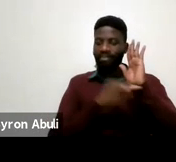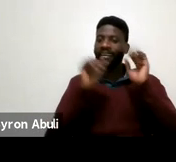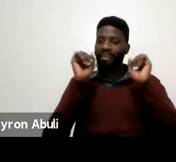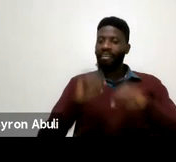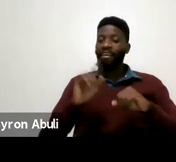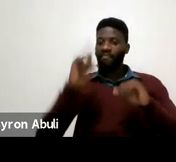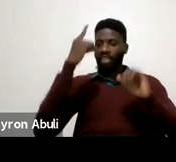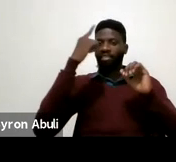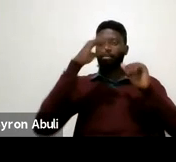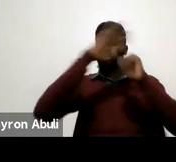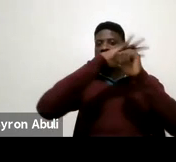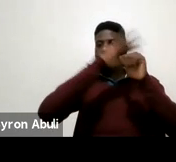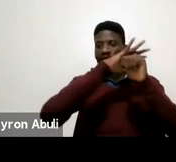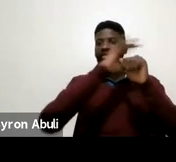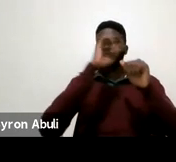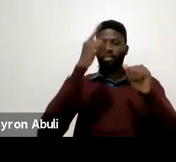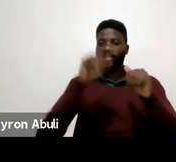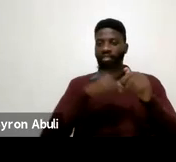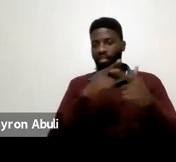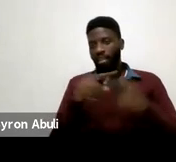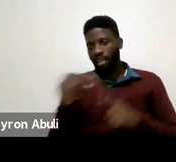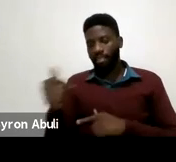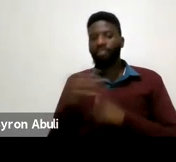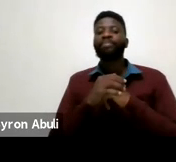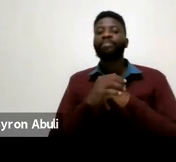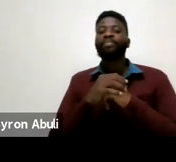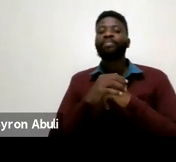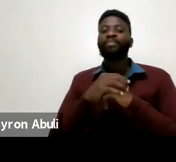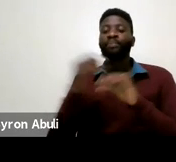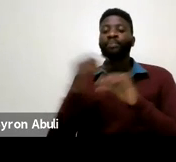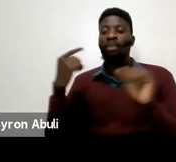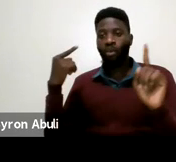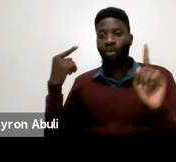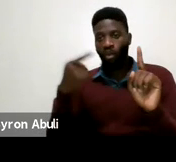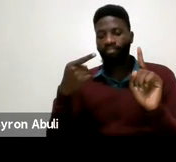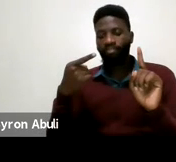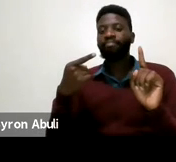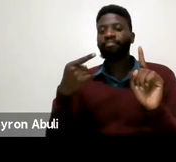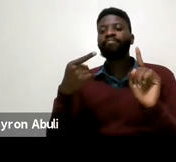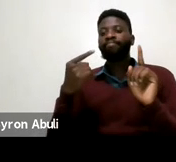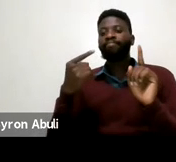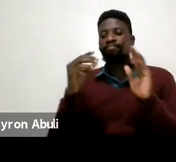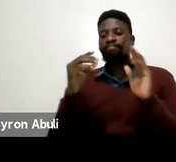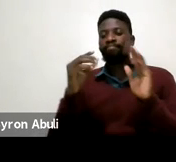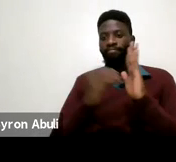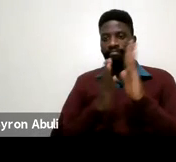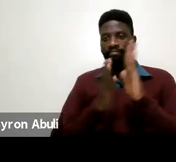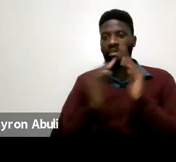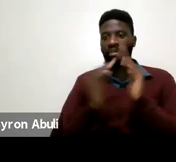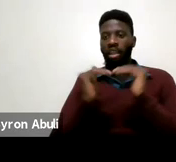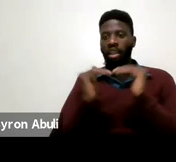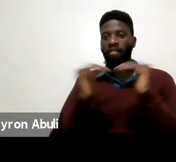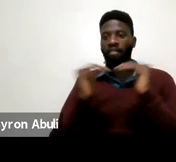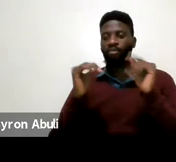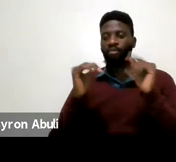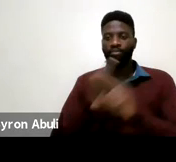the other goals. In other words, goals are set at different levels. The first level is the bigger